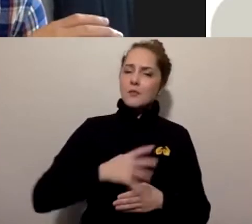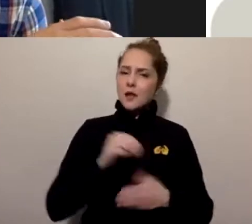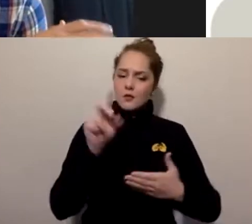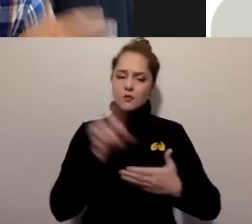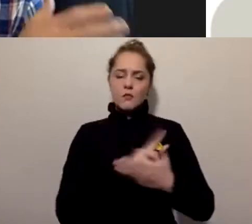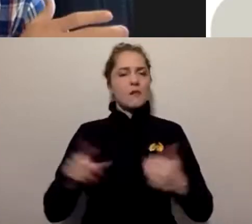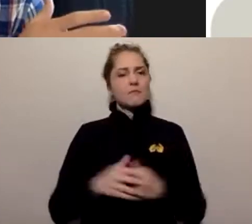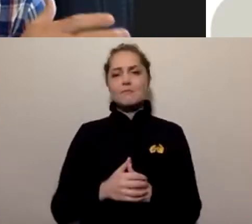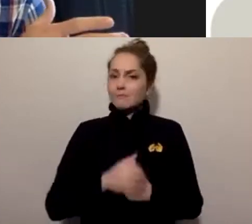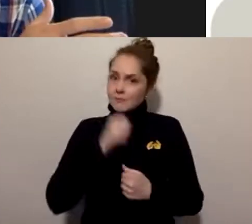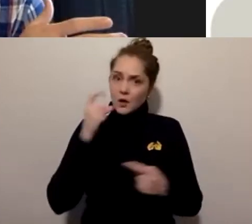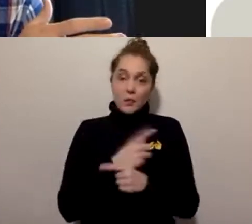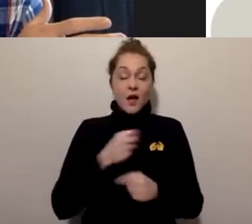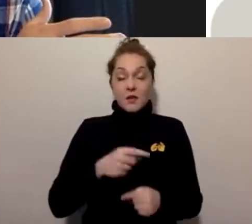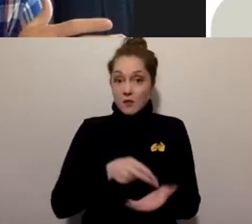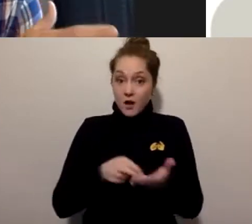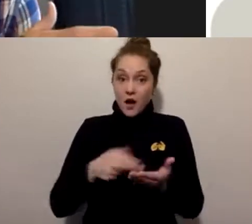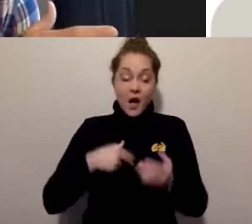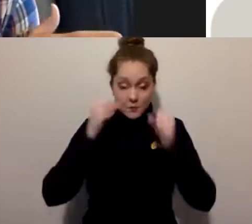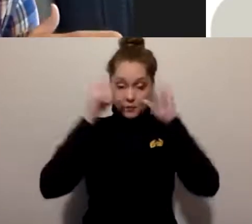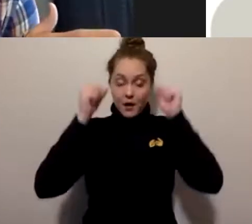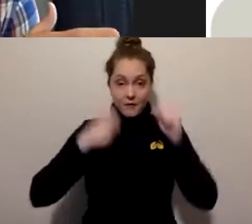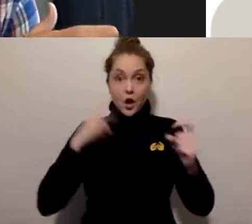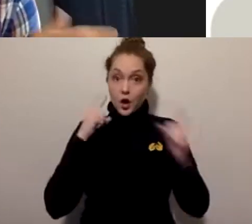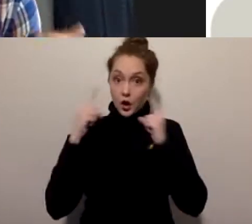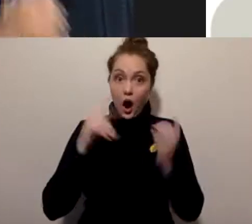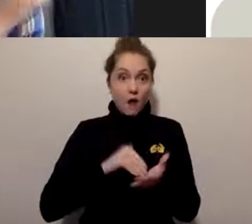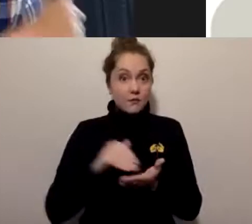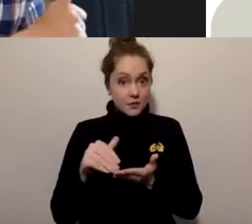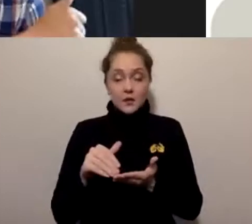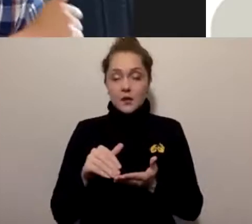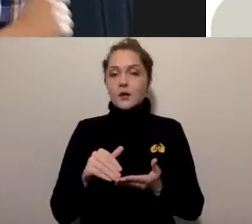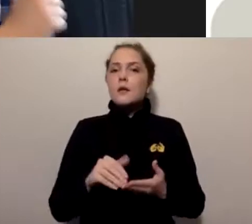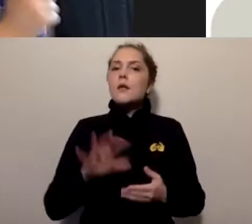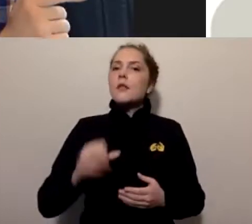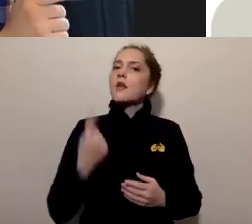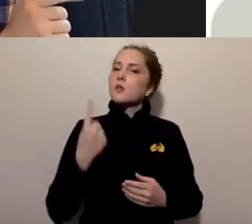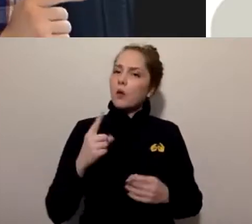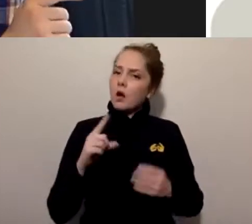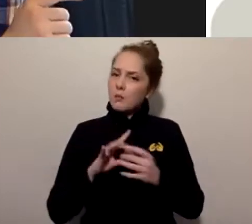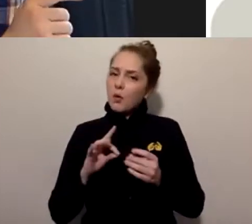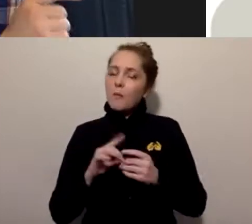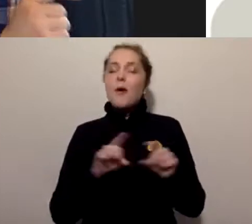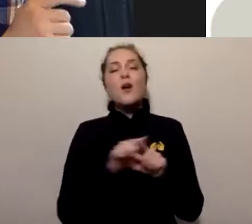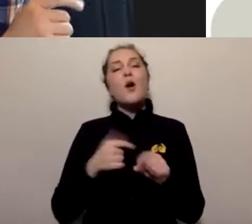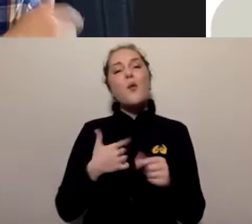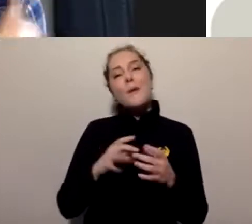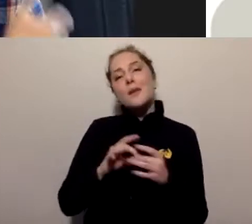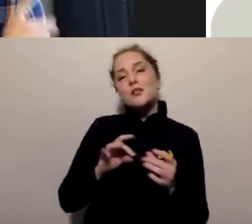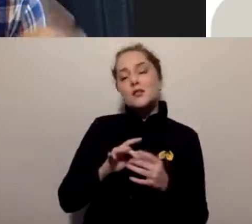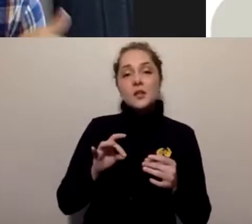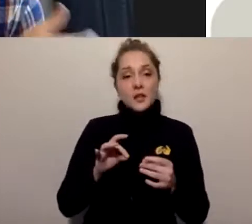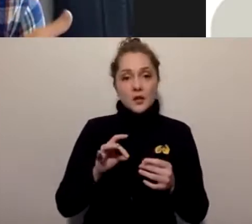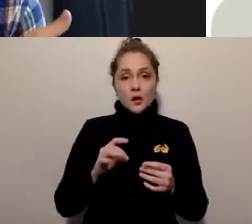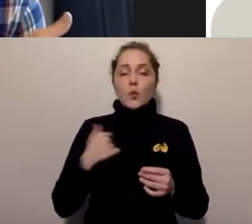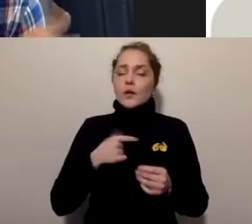uncalled for, and frankly, I'm surprised that I've heard as much as I've heard. So that's one point, but I'd also like to point out that I think that we just need to